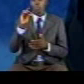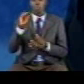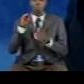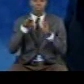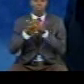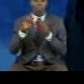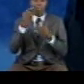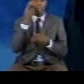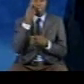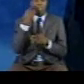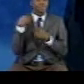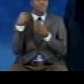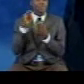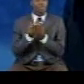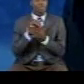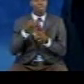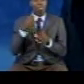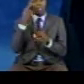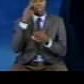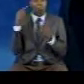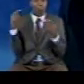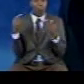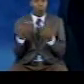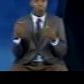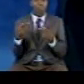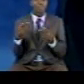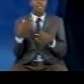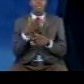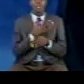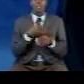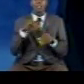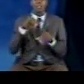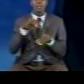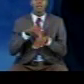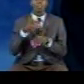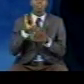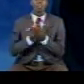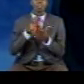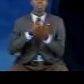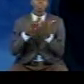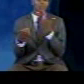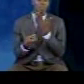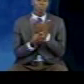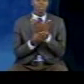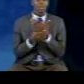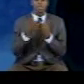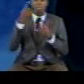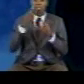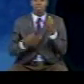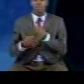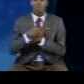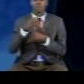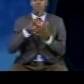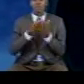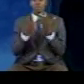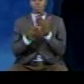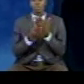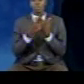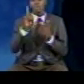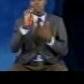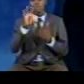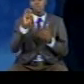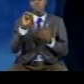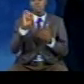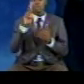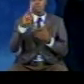was paining me. And in that December, the last day after the prayer of the man of God, the